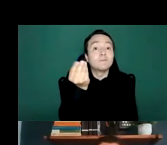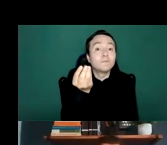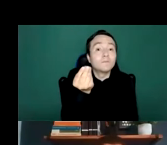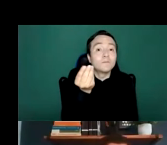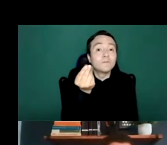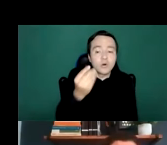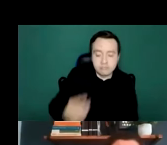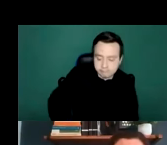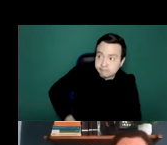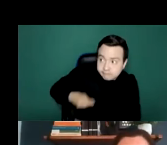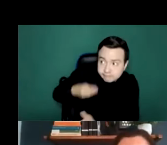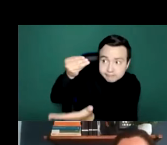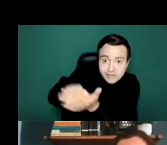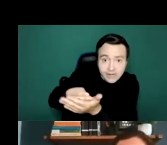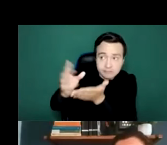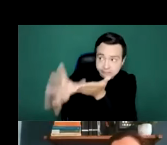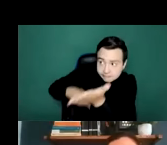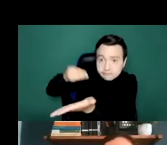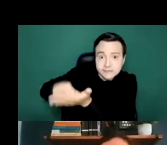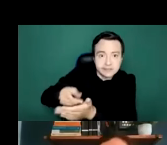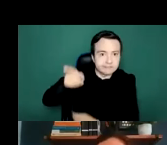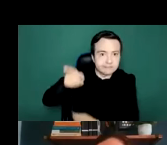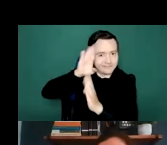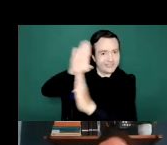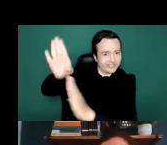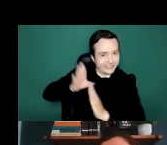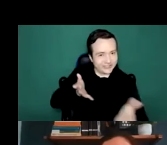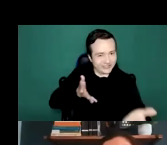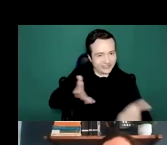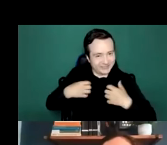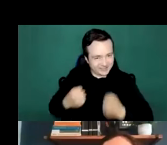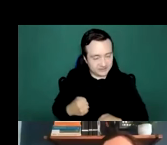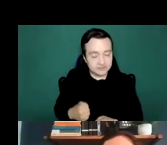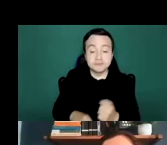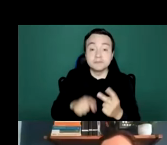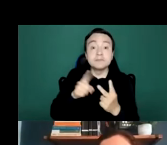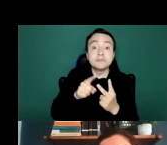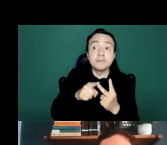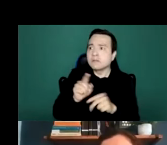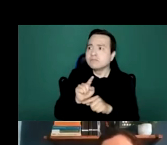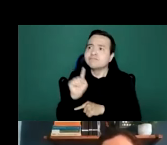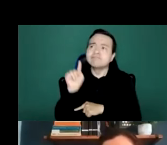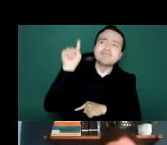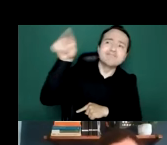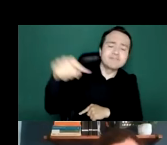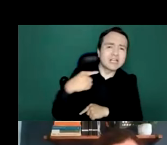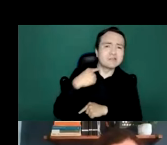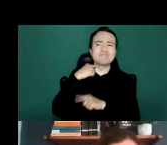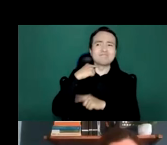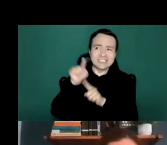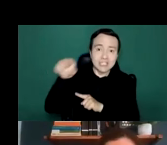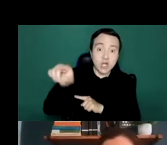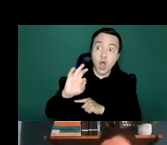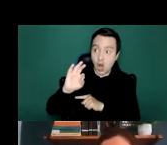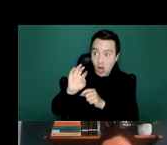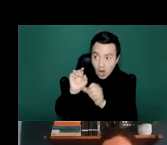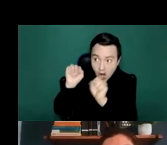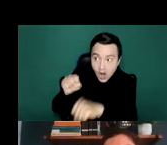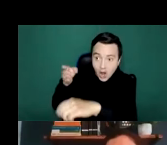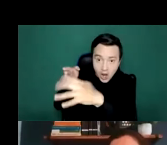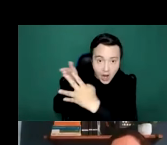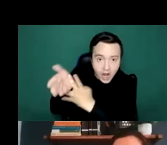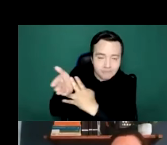highest degree of issues in access to healthcare. We also have other barriers such as geographic